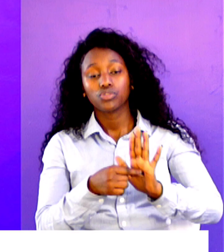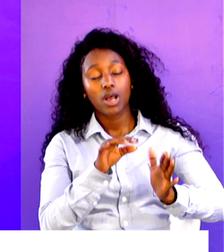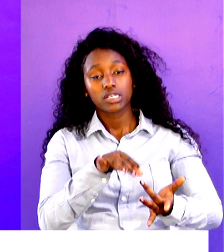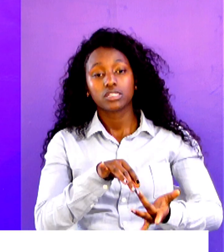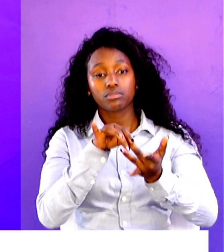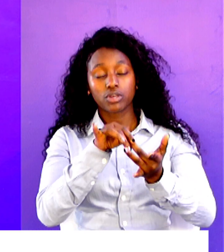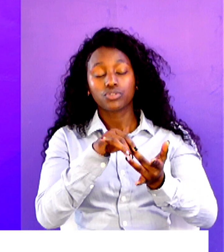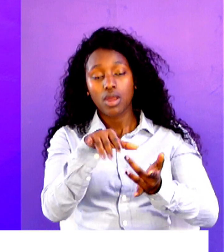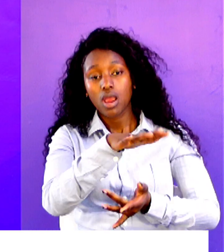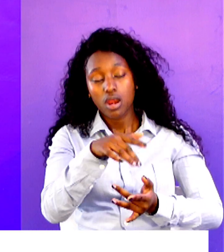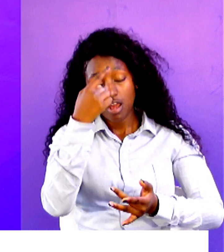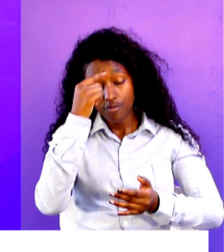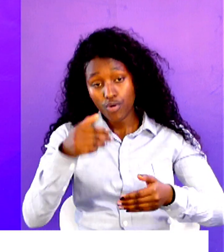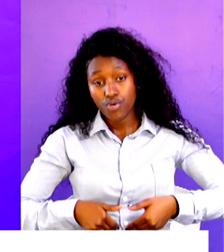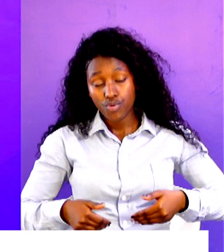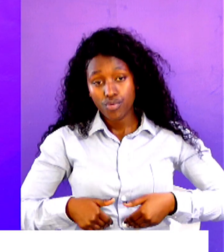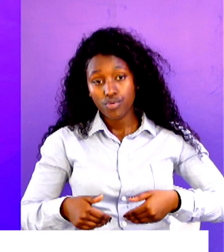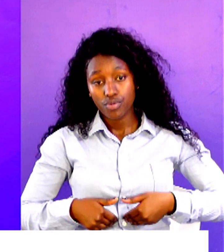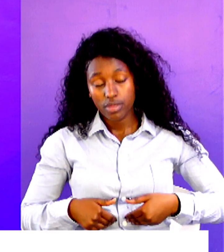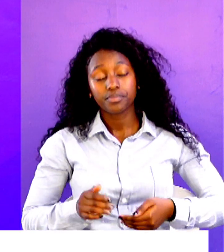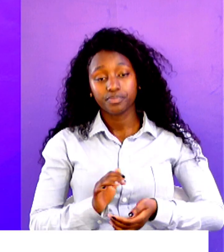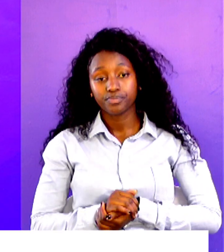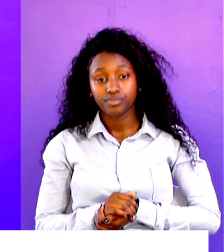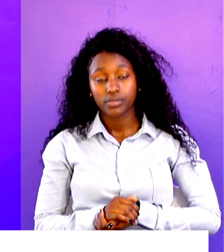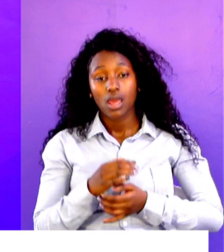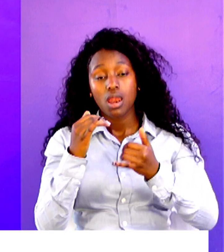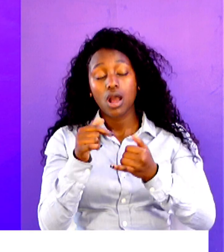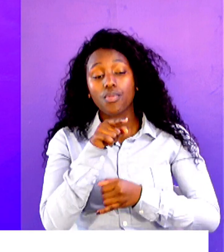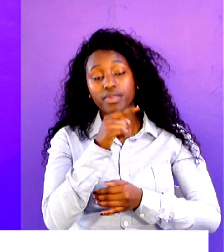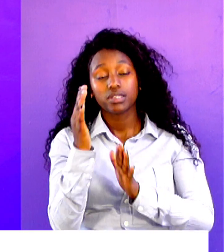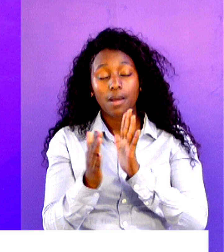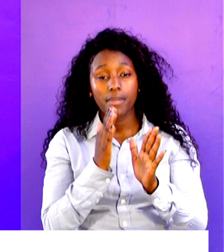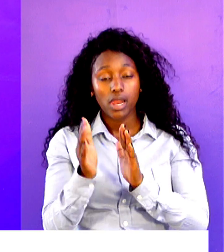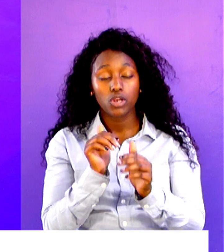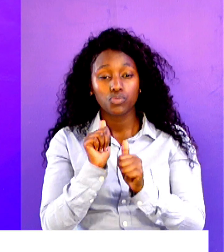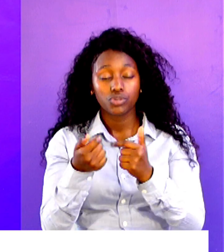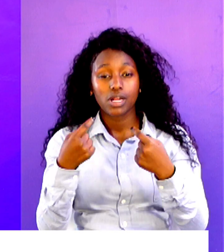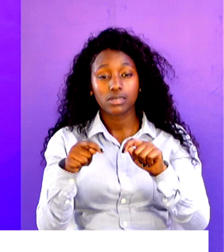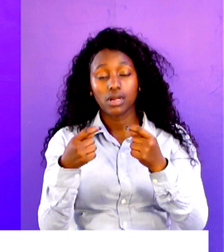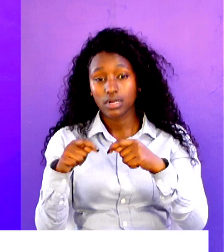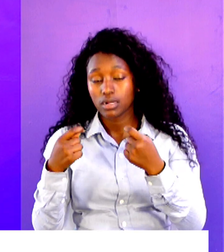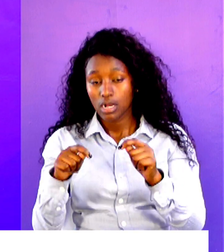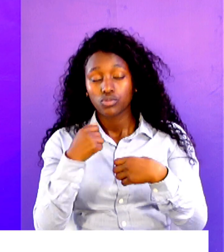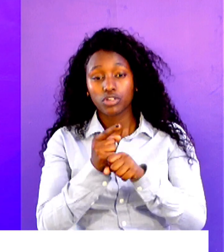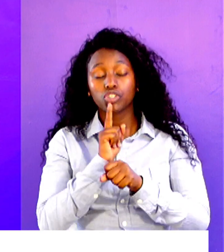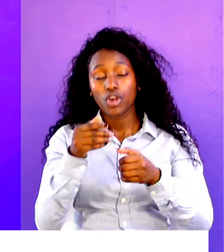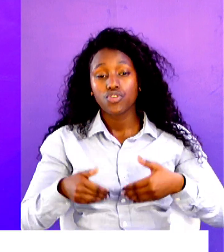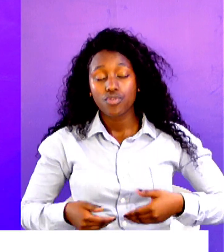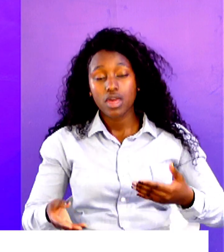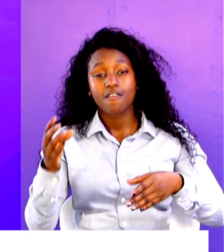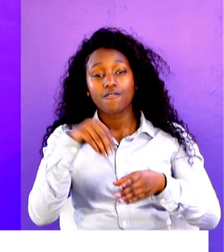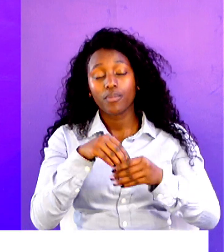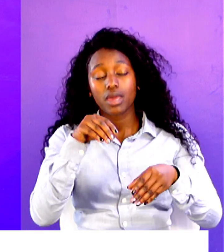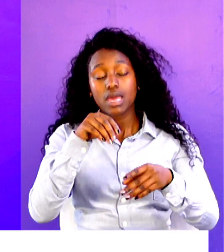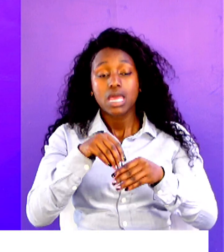youth, dubbed the DNA Youth Movement. This is in a move aimed at amplifying youth involvement in national